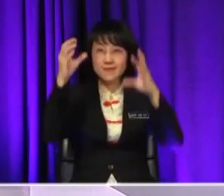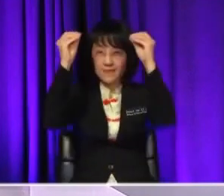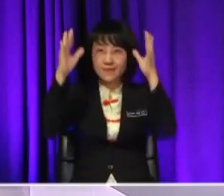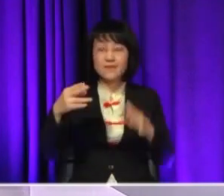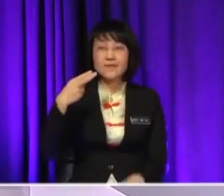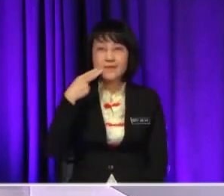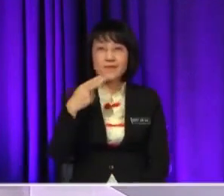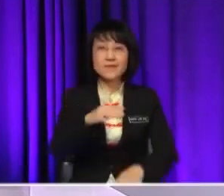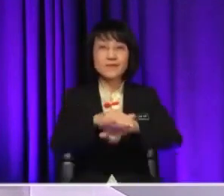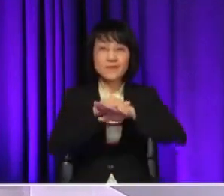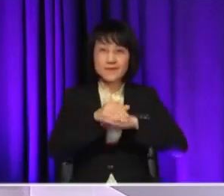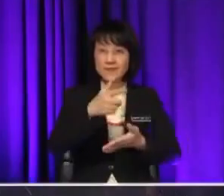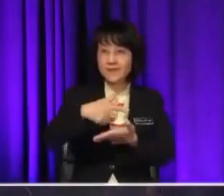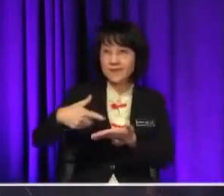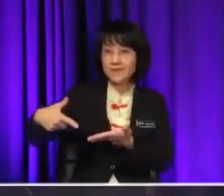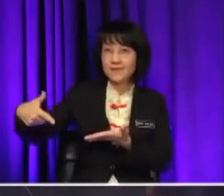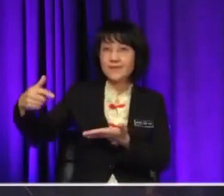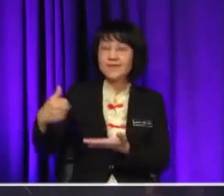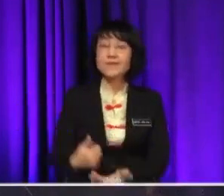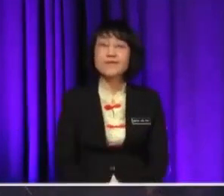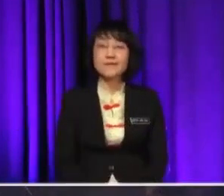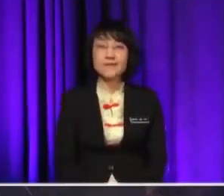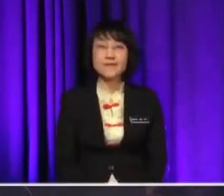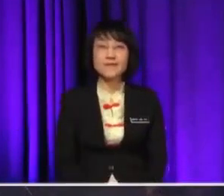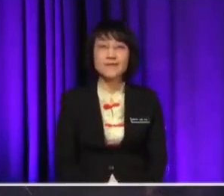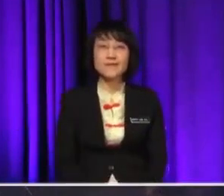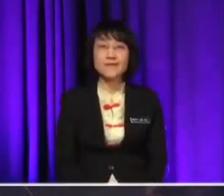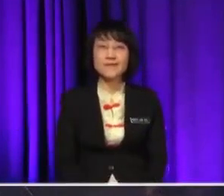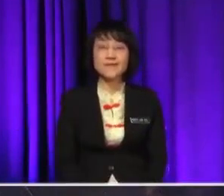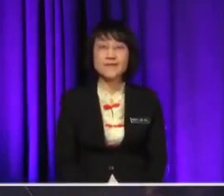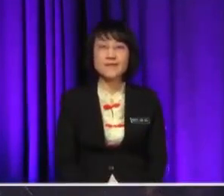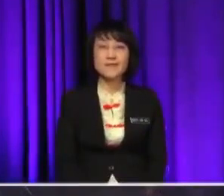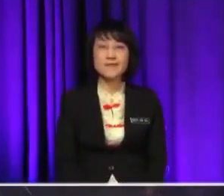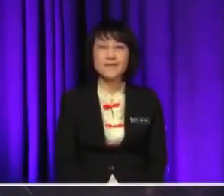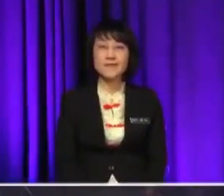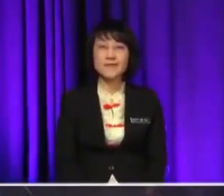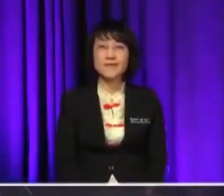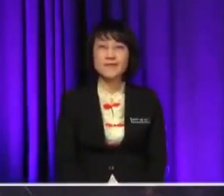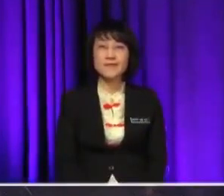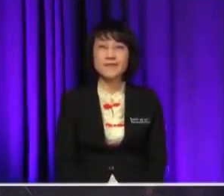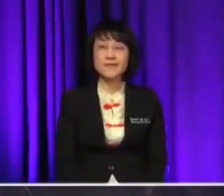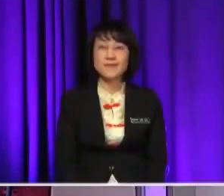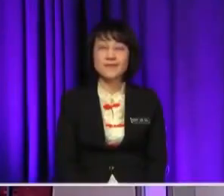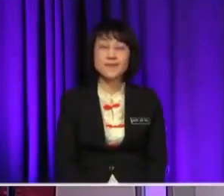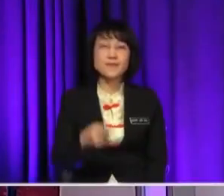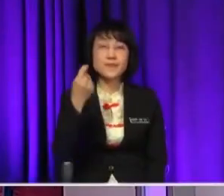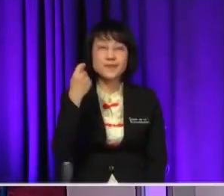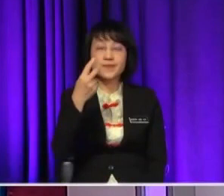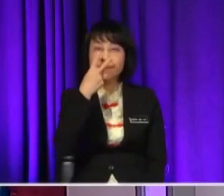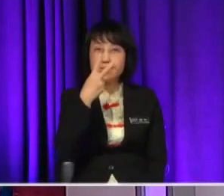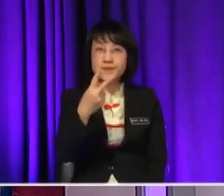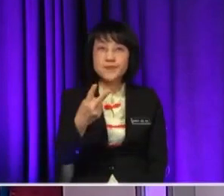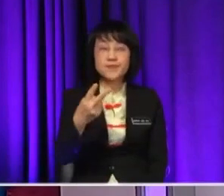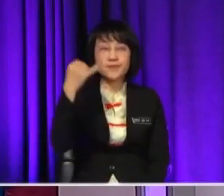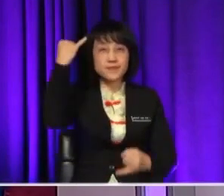English Literature. Shall we continue? Yes. All right, over to you. Okay, so earlier we saw some